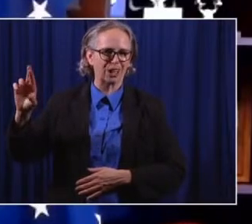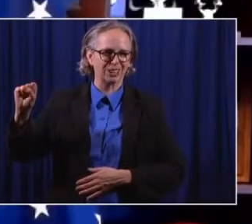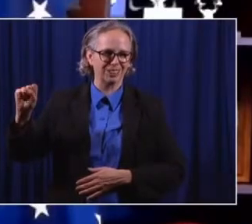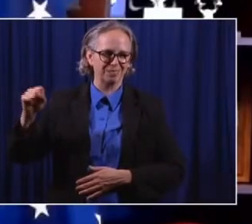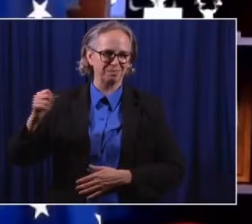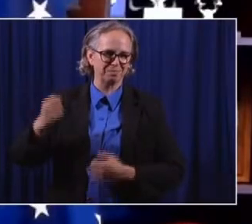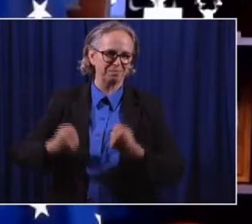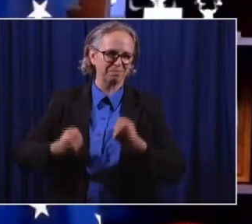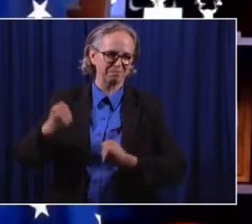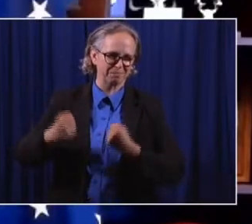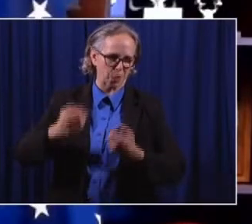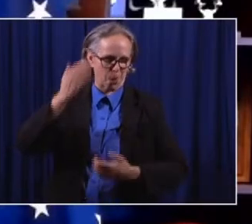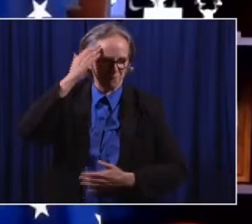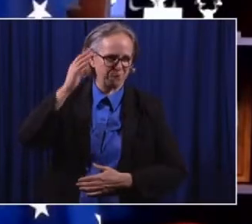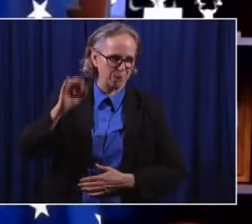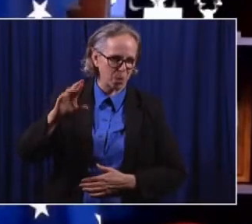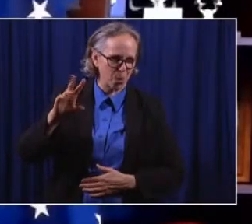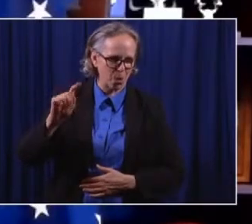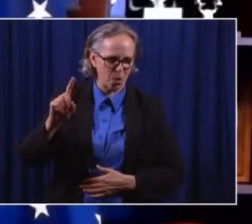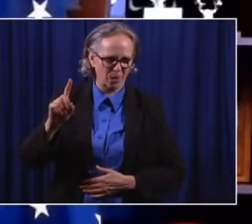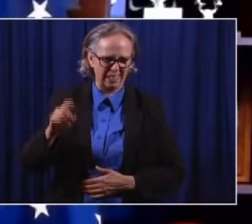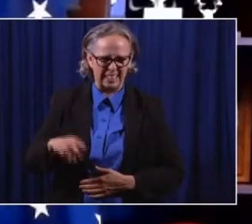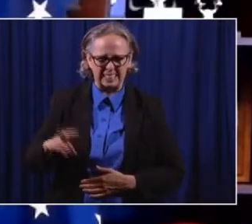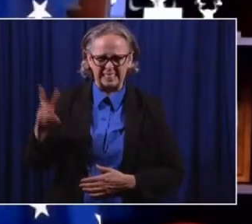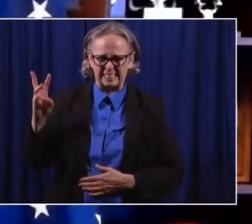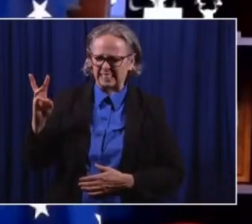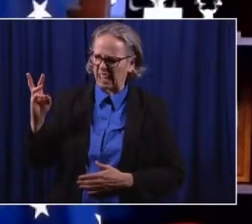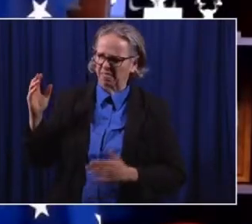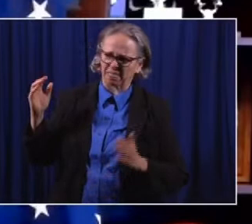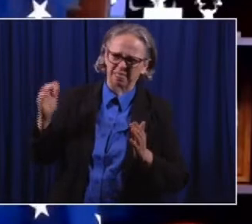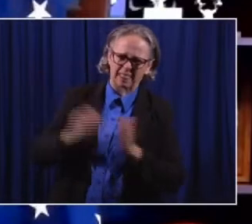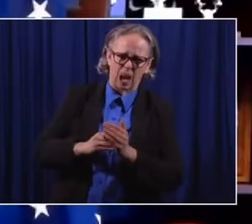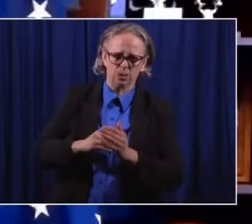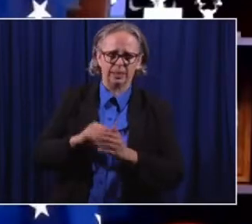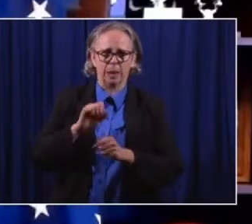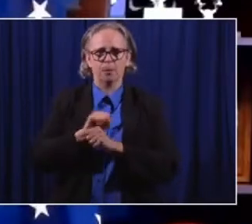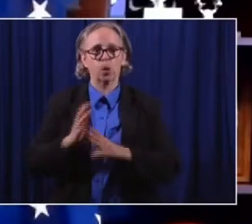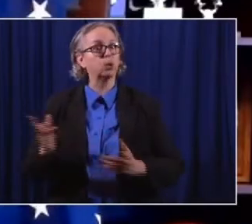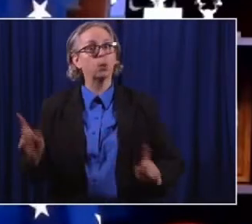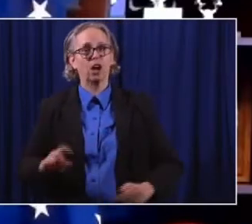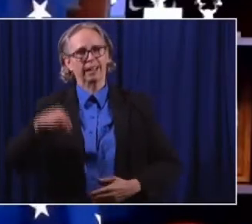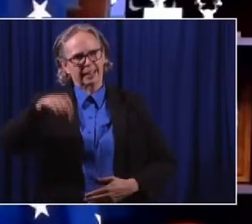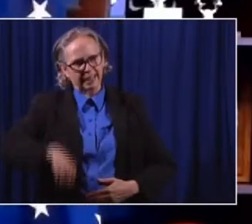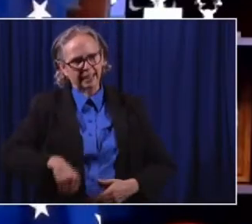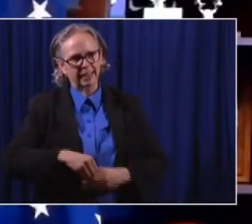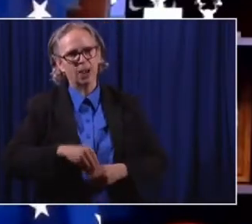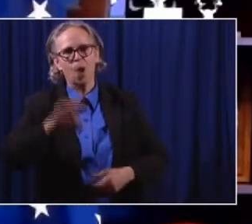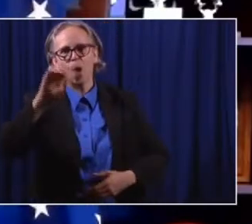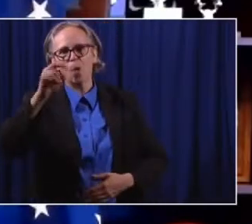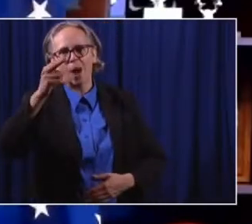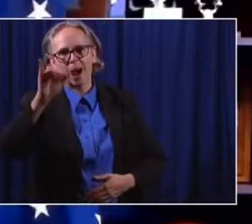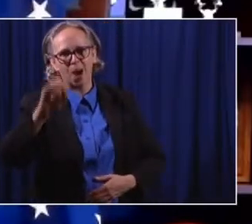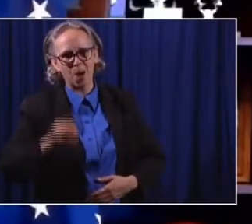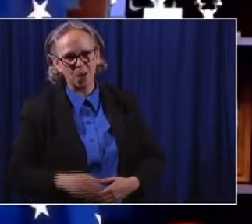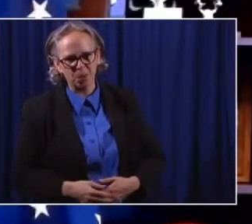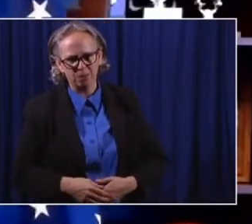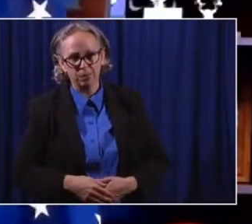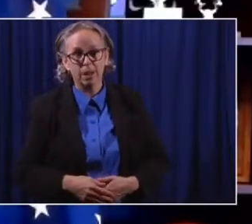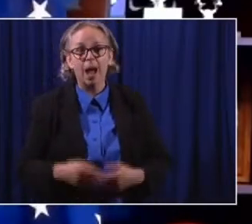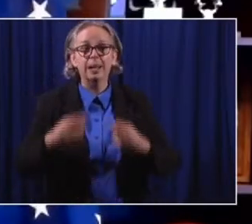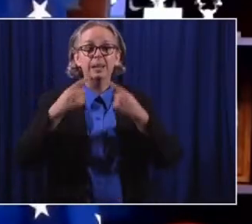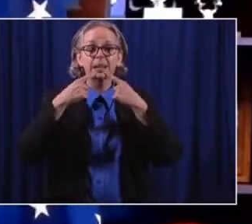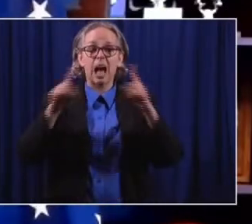employ 6,000 people in the state of Ohio, but we're announcing a donation that they made of